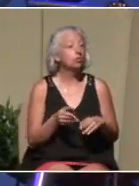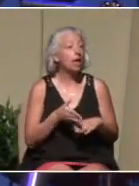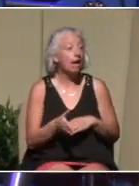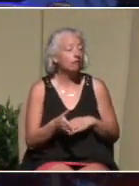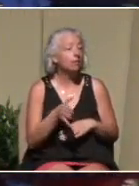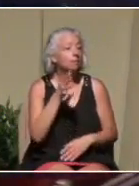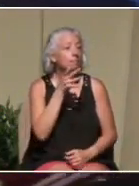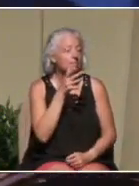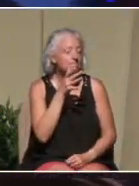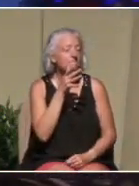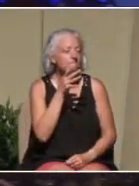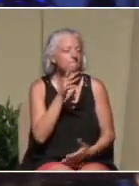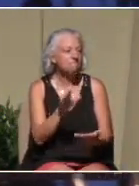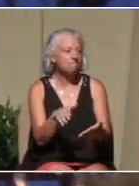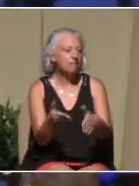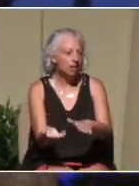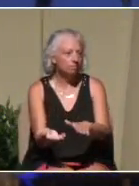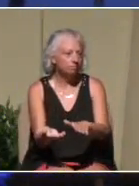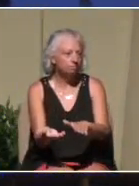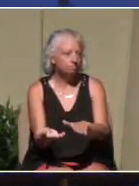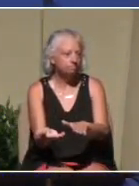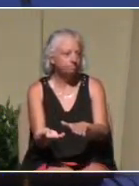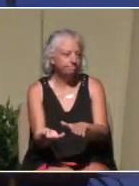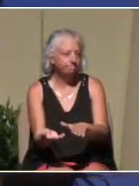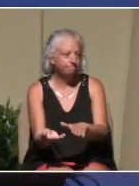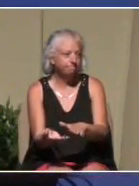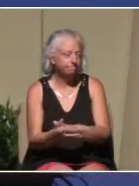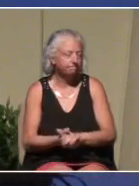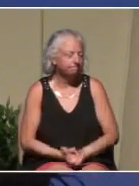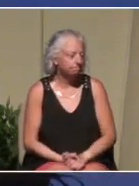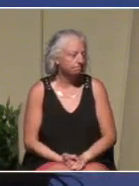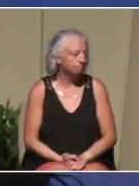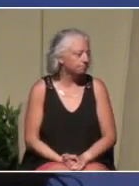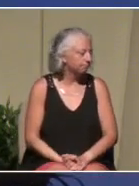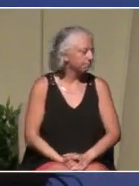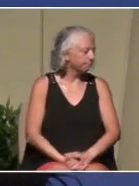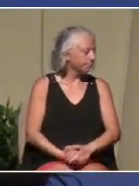mother died. Well,